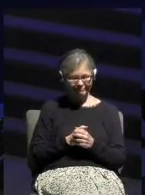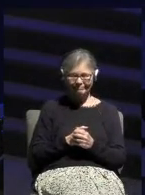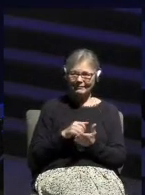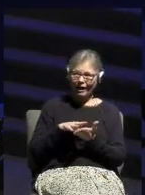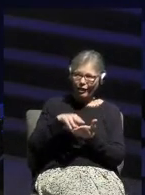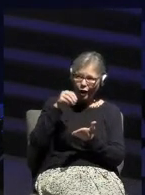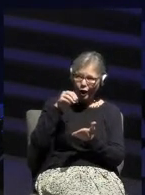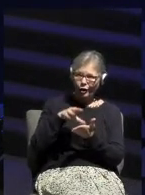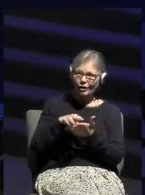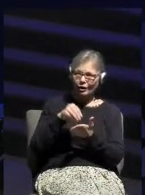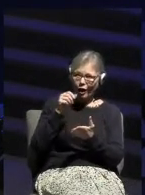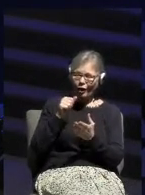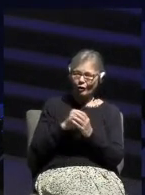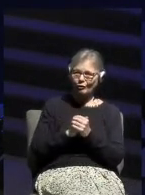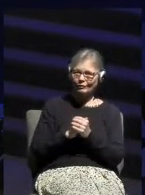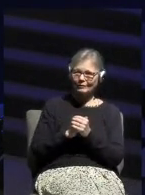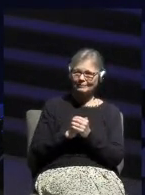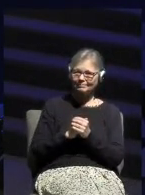learn